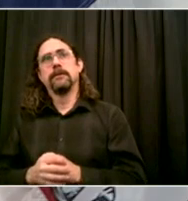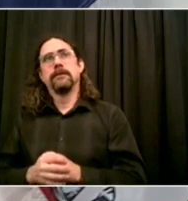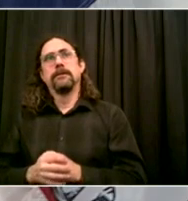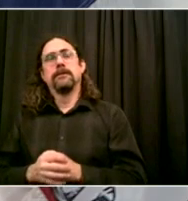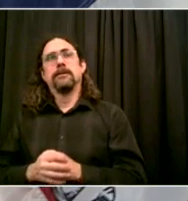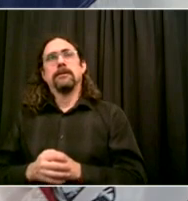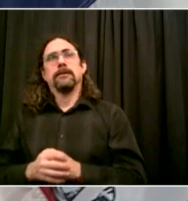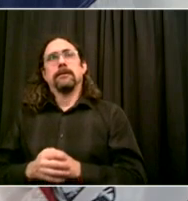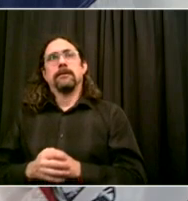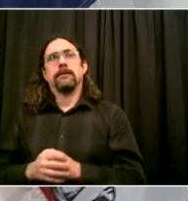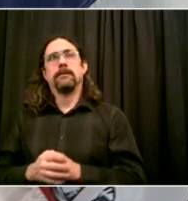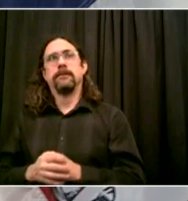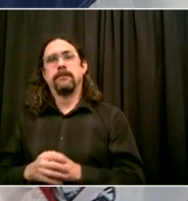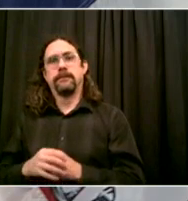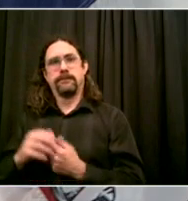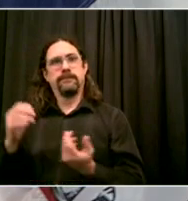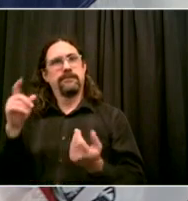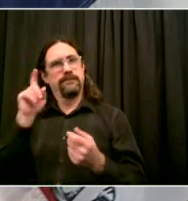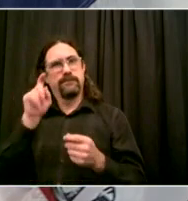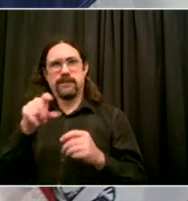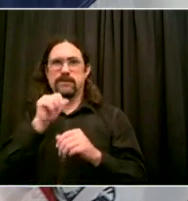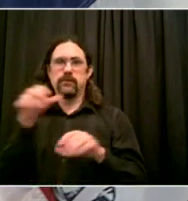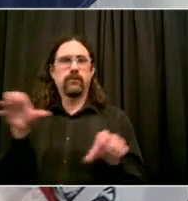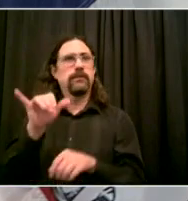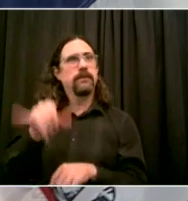Yeah, thanks for taking my call, Mr. Mayor.